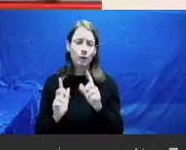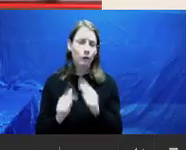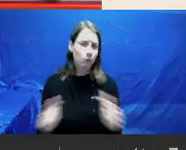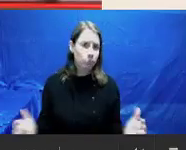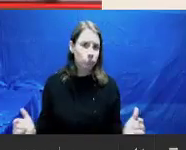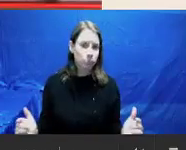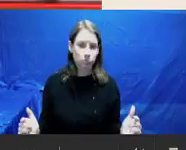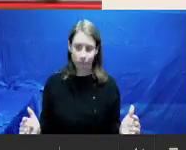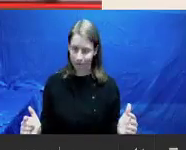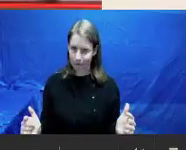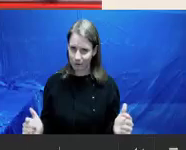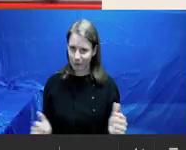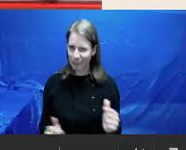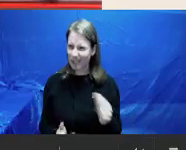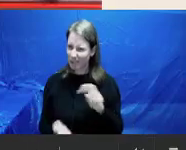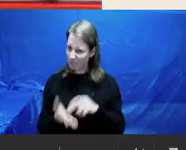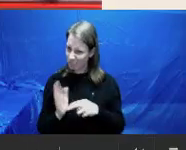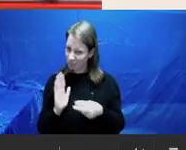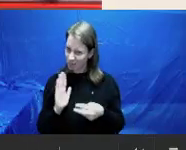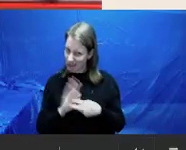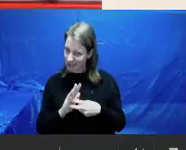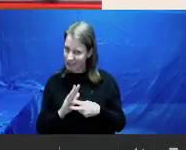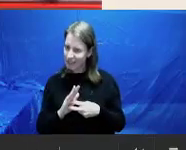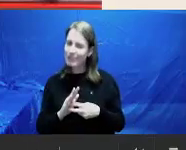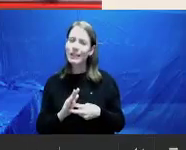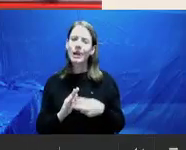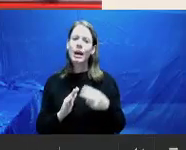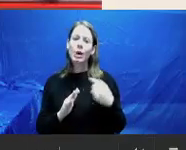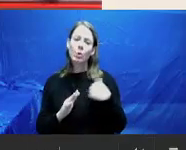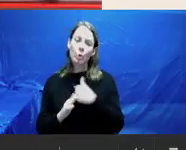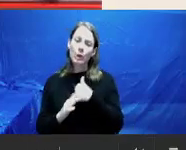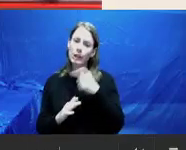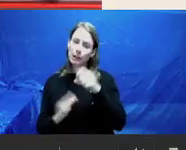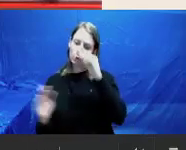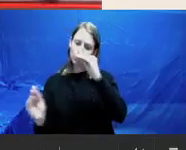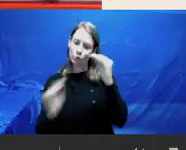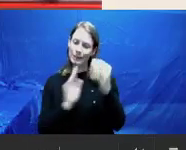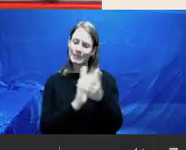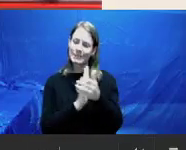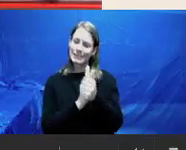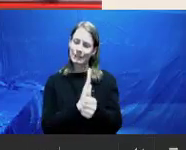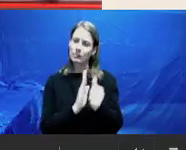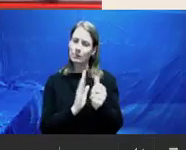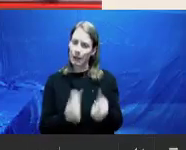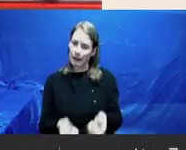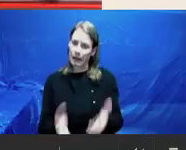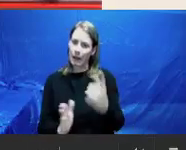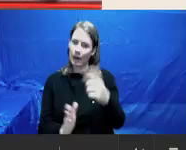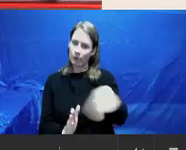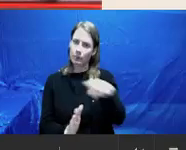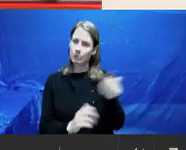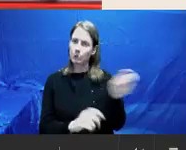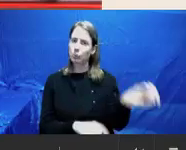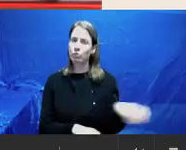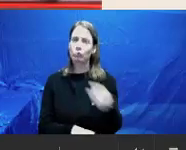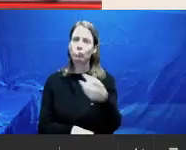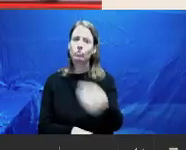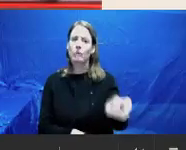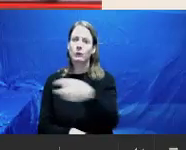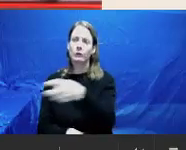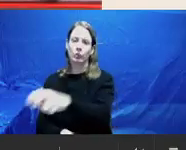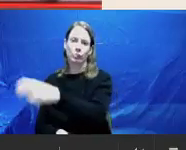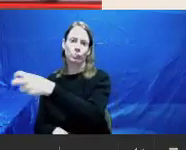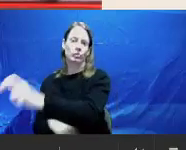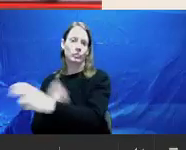reading skills from one genre to another, one type of text to another, then they kind of become stagnant. And so part